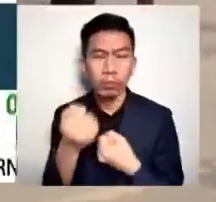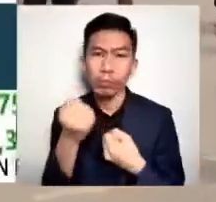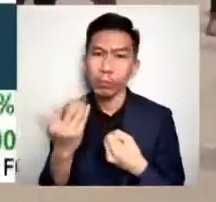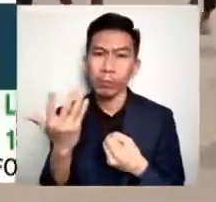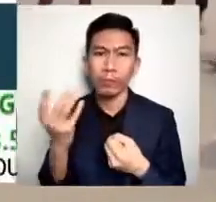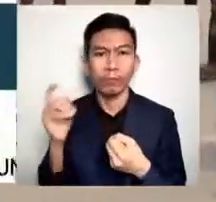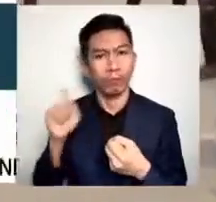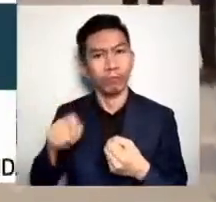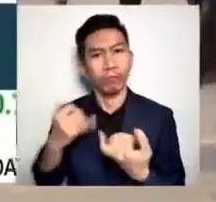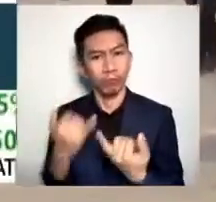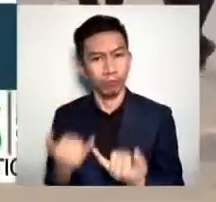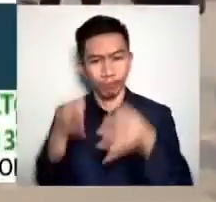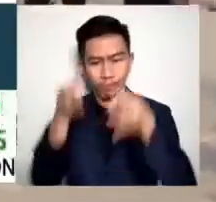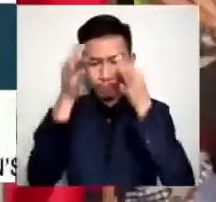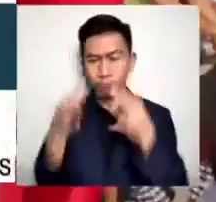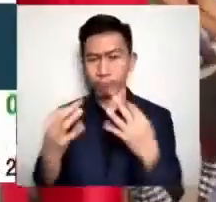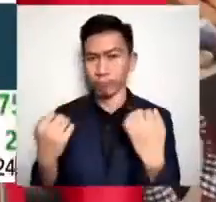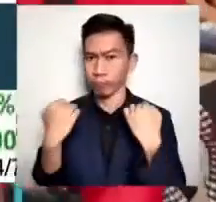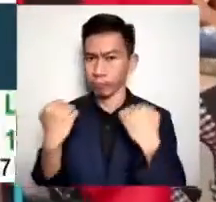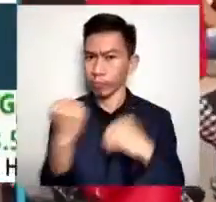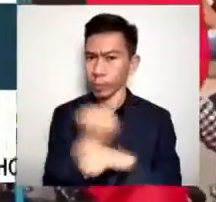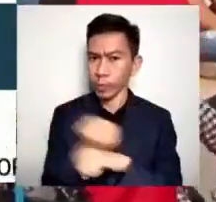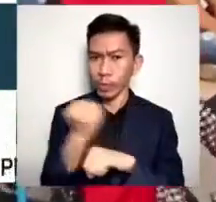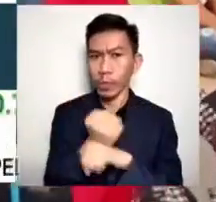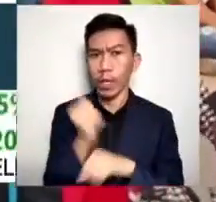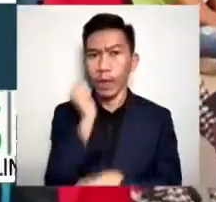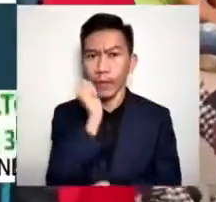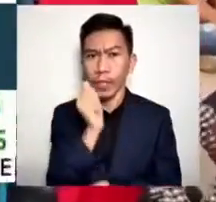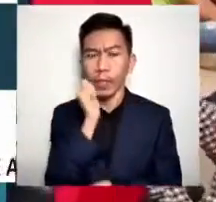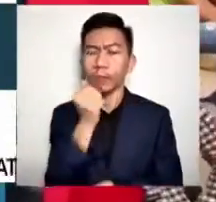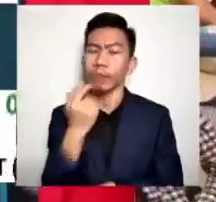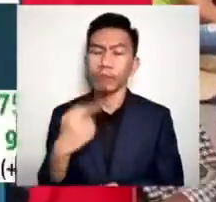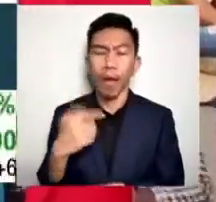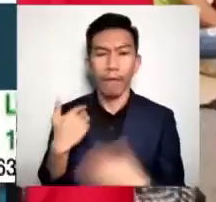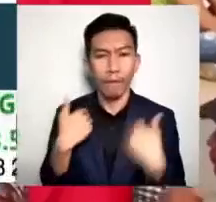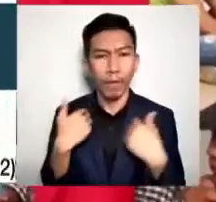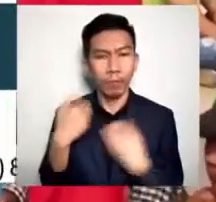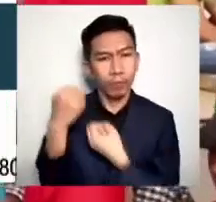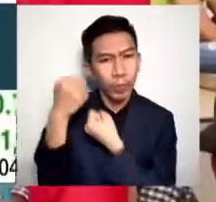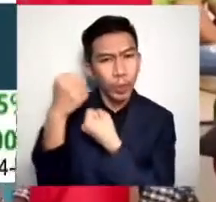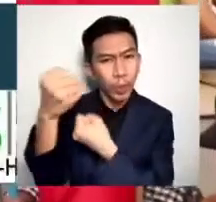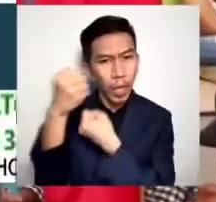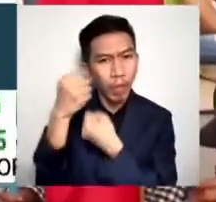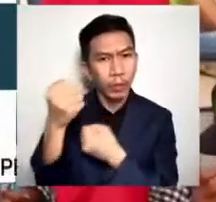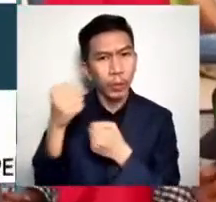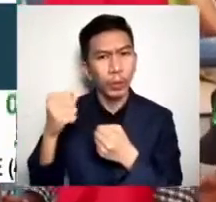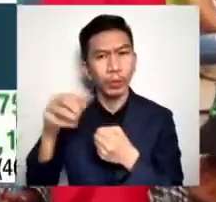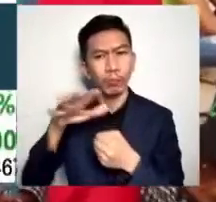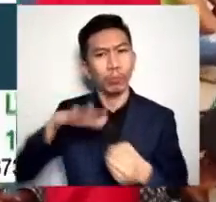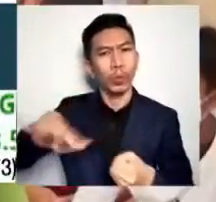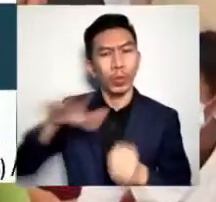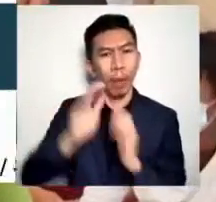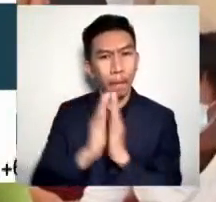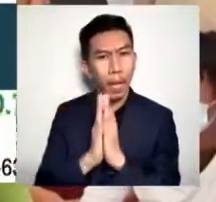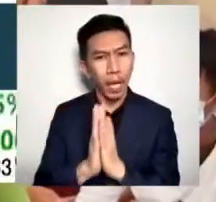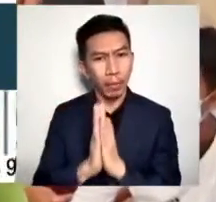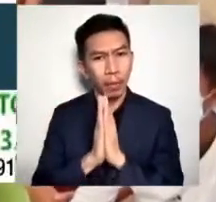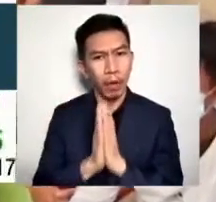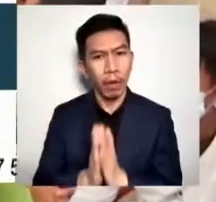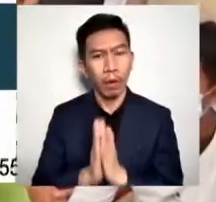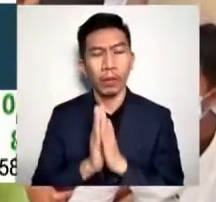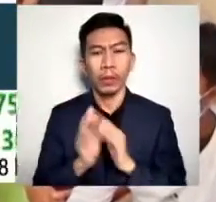our resolve. As you can see, every day there are protests still happening around the country. In fact, today